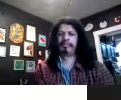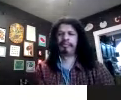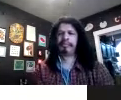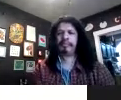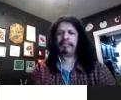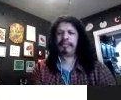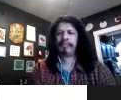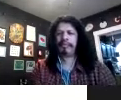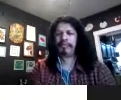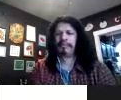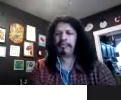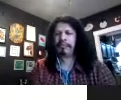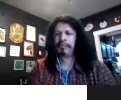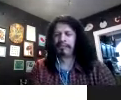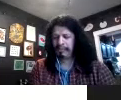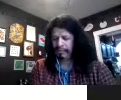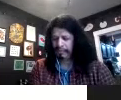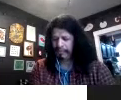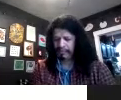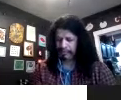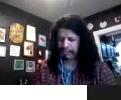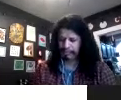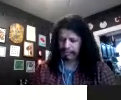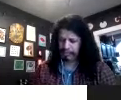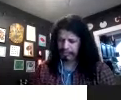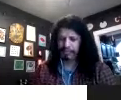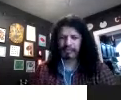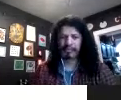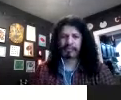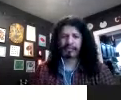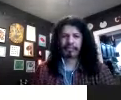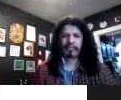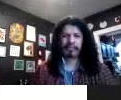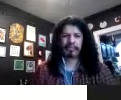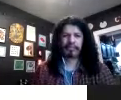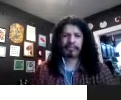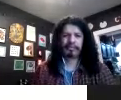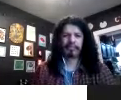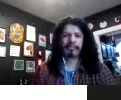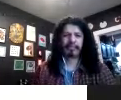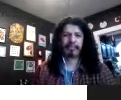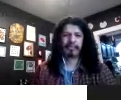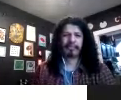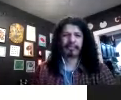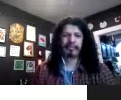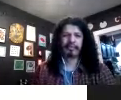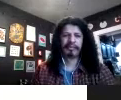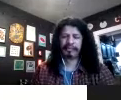the park, where you have a much more generous cross section. In one section we have existing bike lanes, the other we don't.